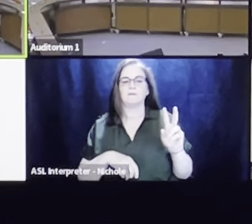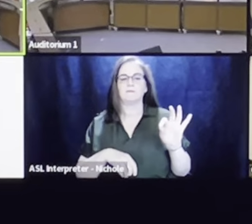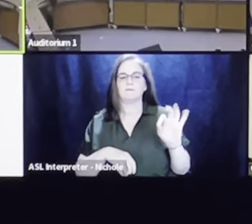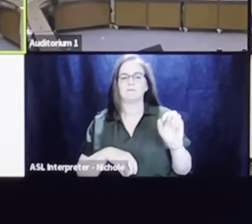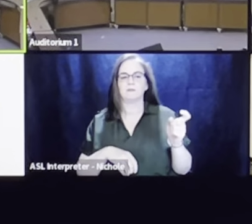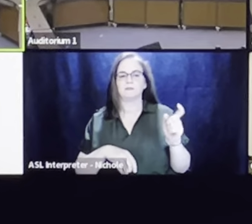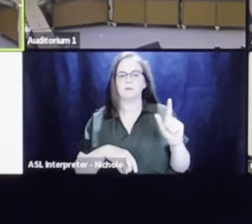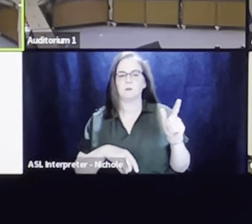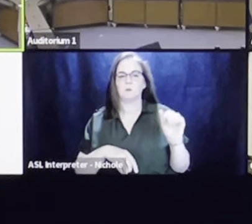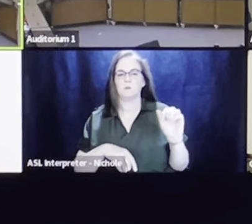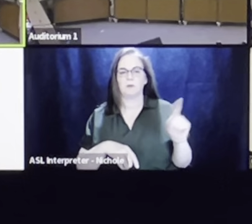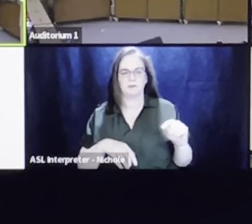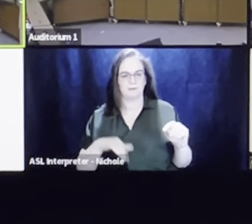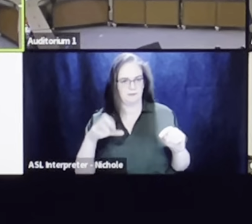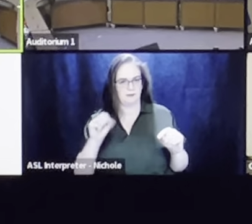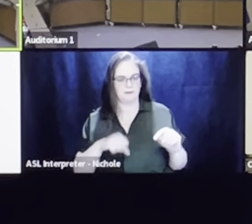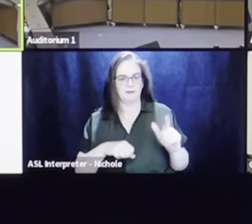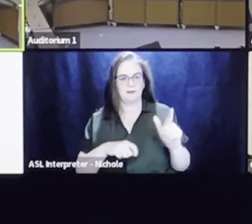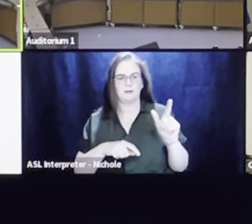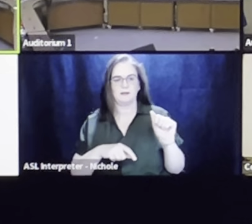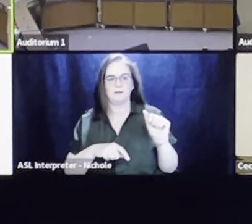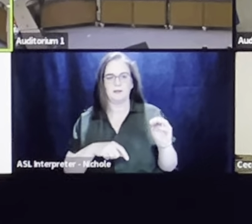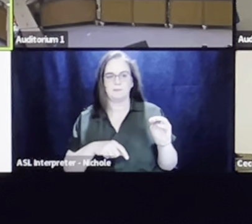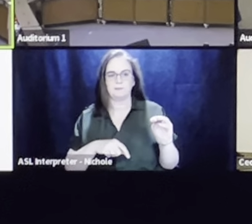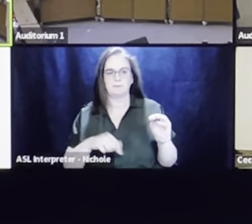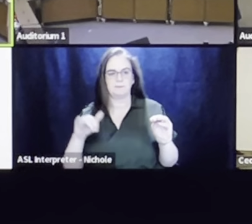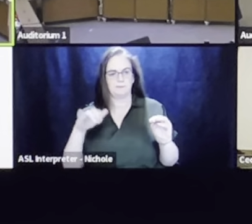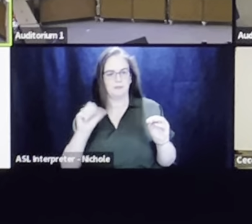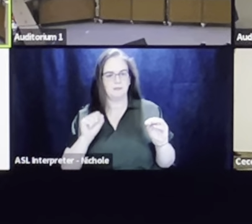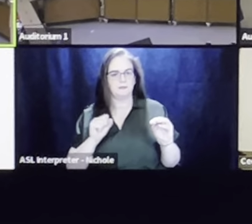Lopez. Yes. Ms. Lamb. Yes.